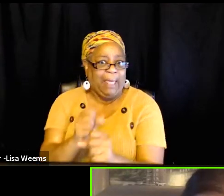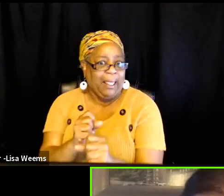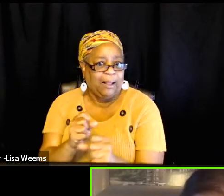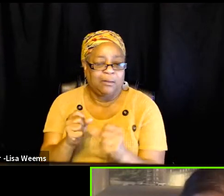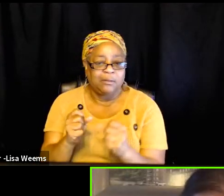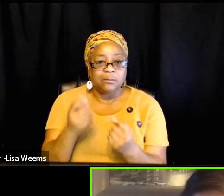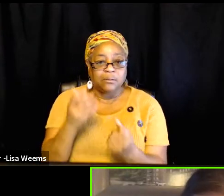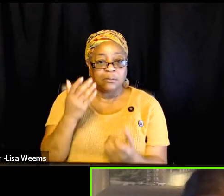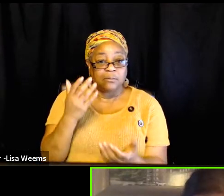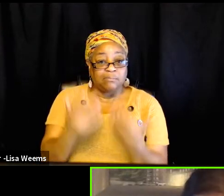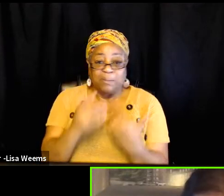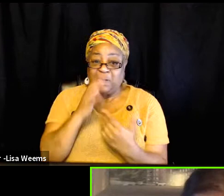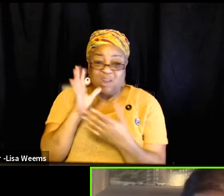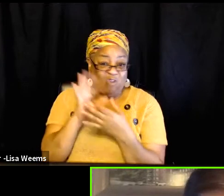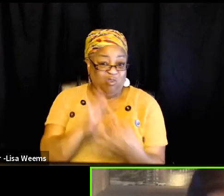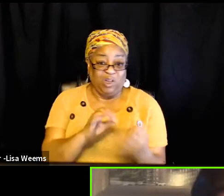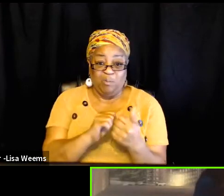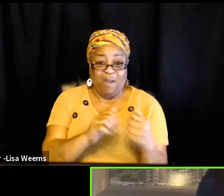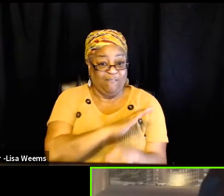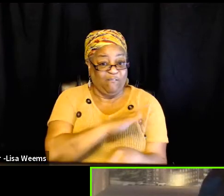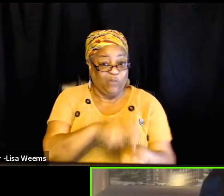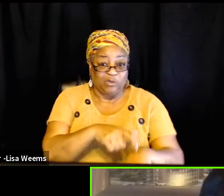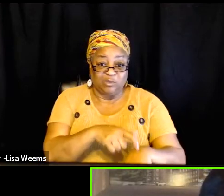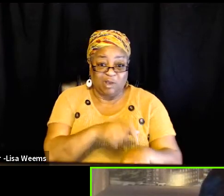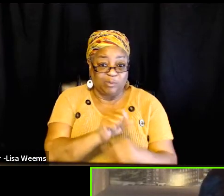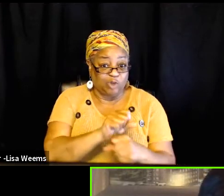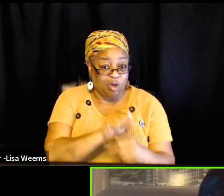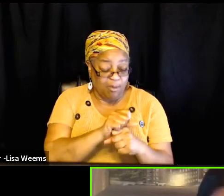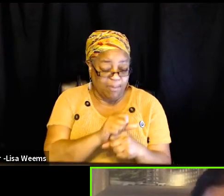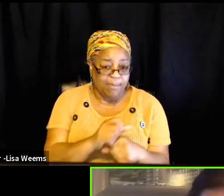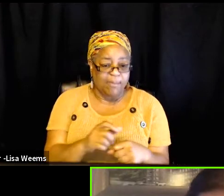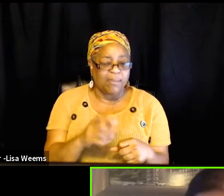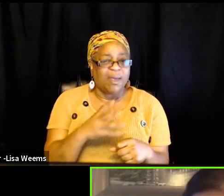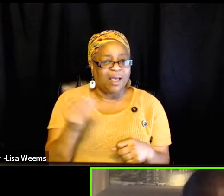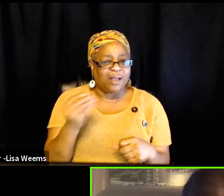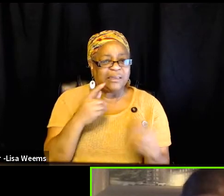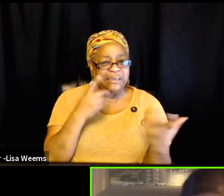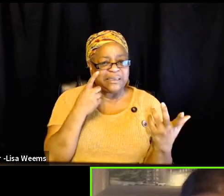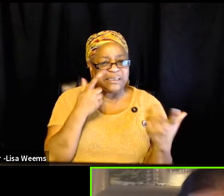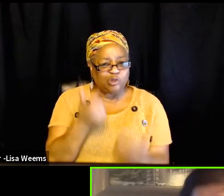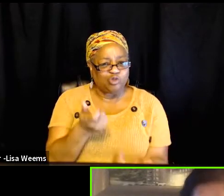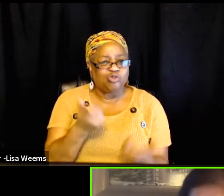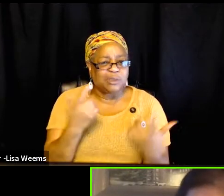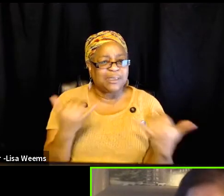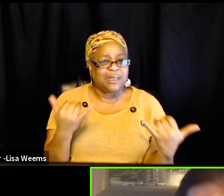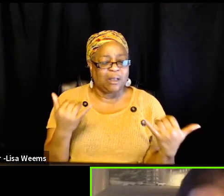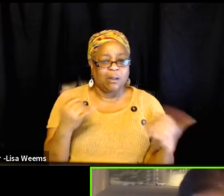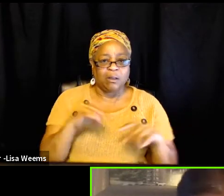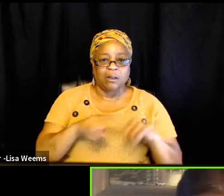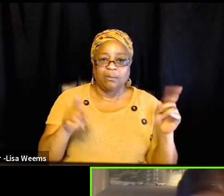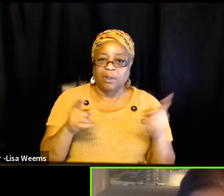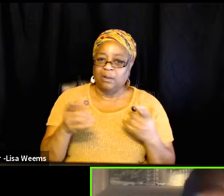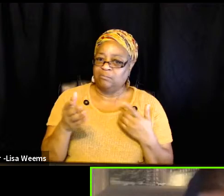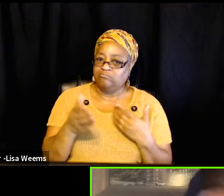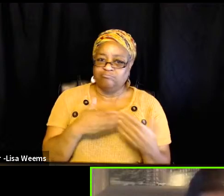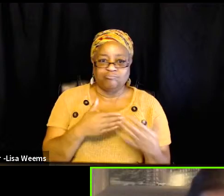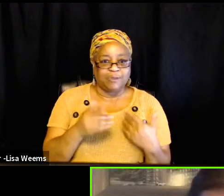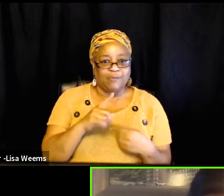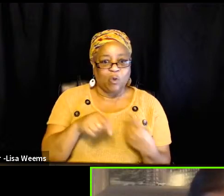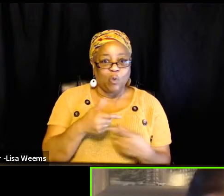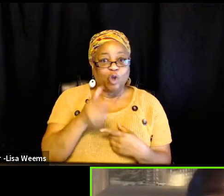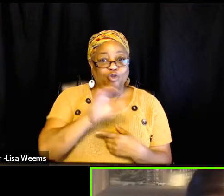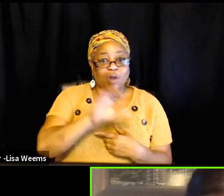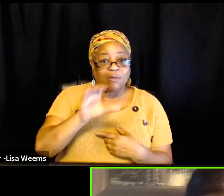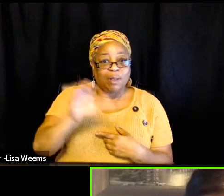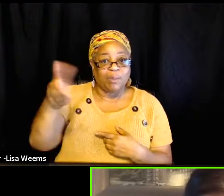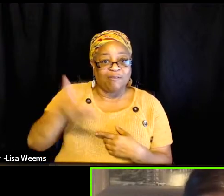to do with my full-time job. And it's interesting now, like even when Creative Capital invited me to do